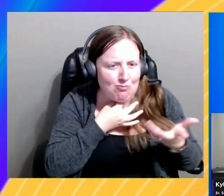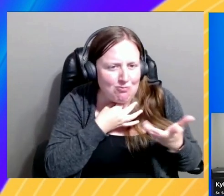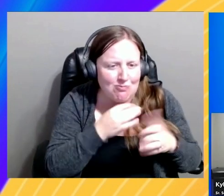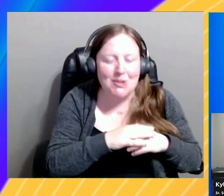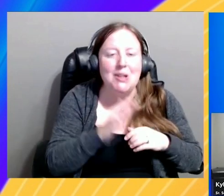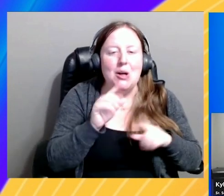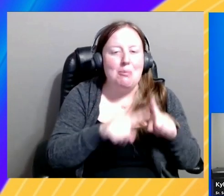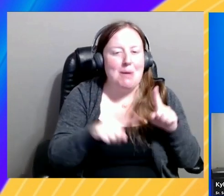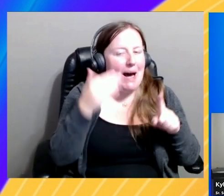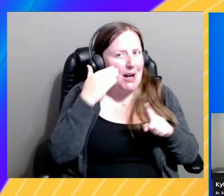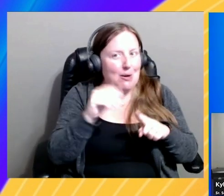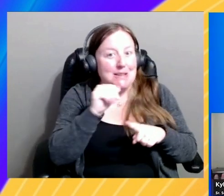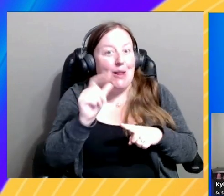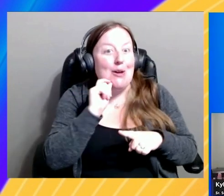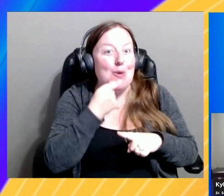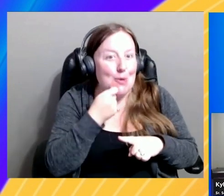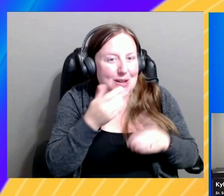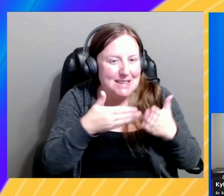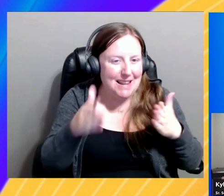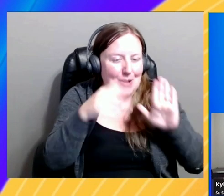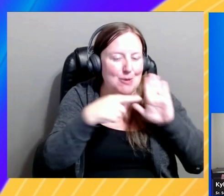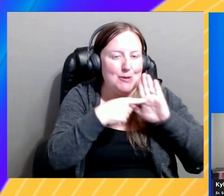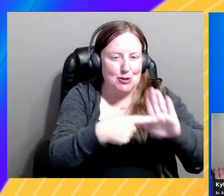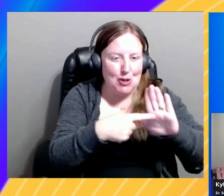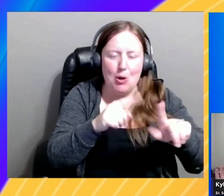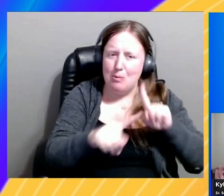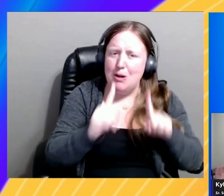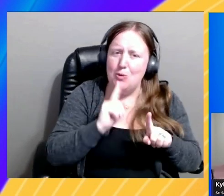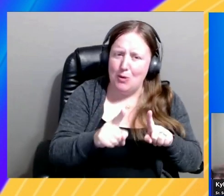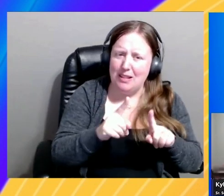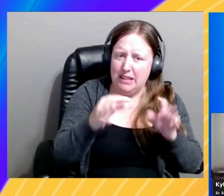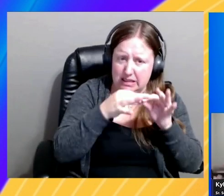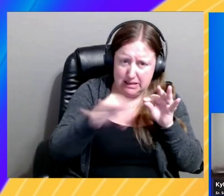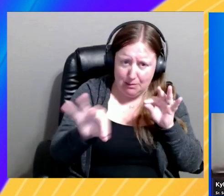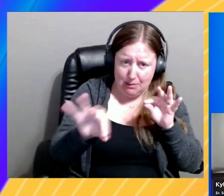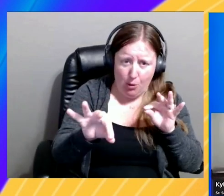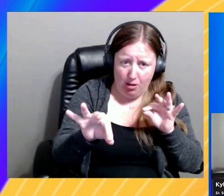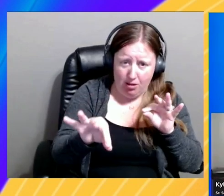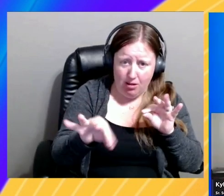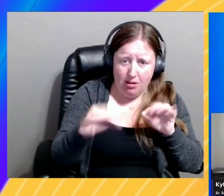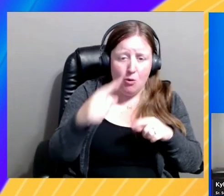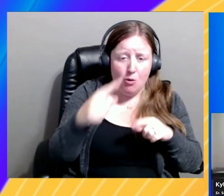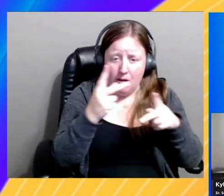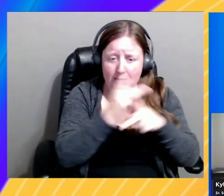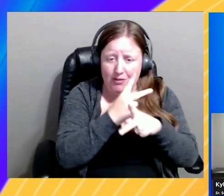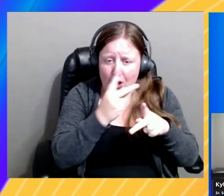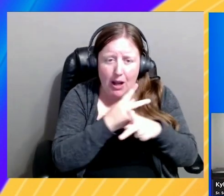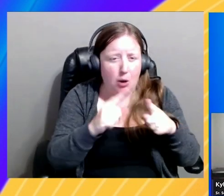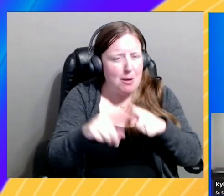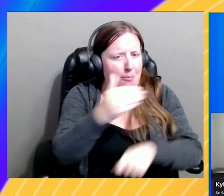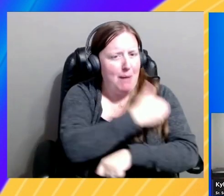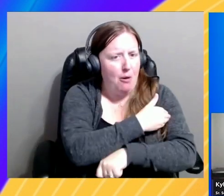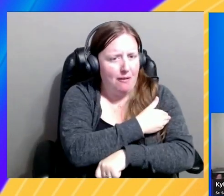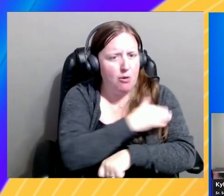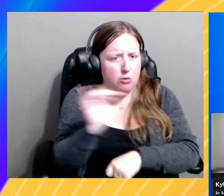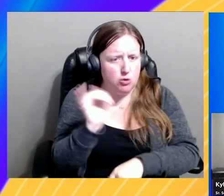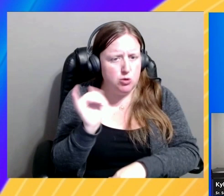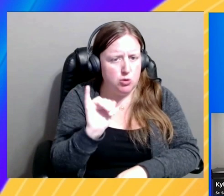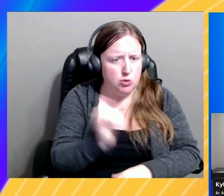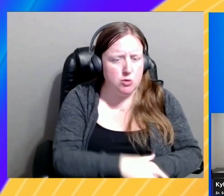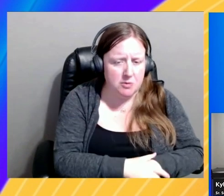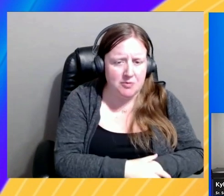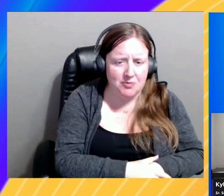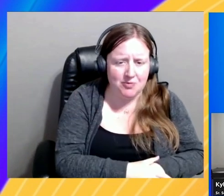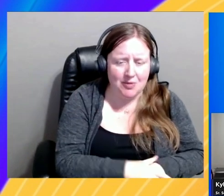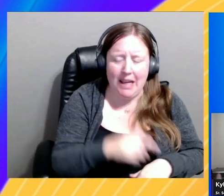thing you're going to be showing, but it's still pretty simple as far as configuration, but powerful in my opinion. Yeah, Not yeah, trying to oversimplify it,